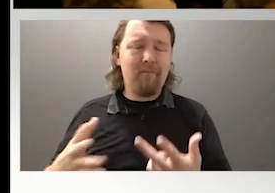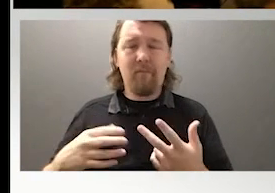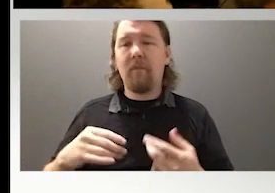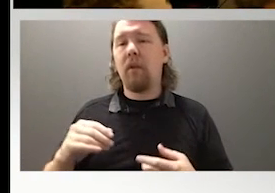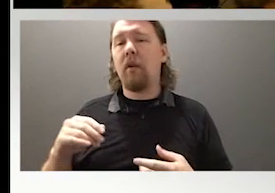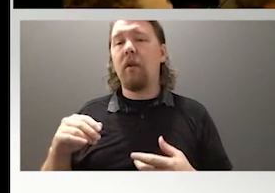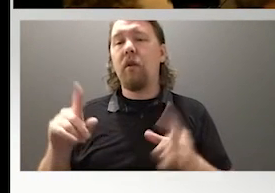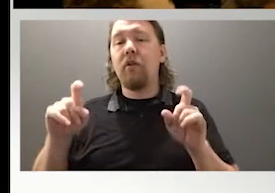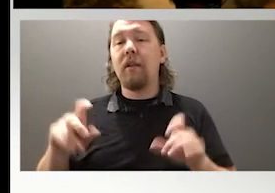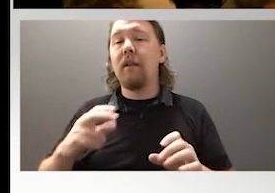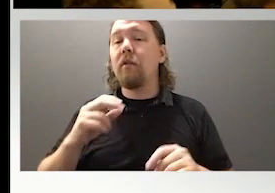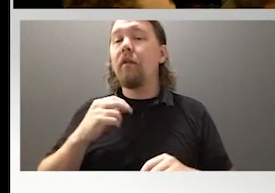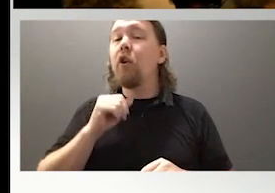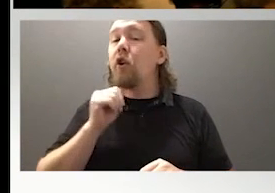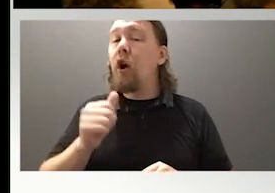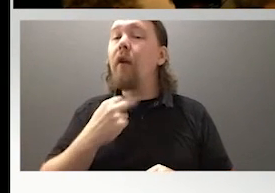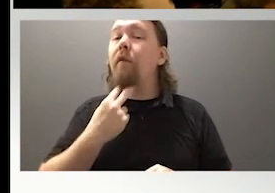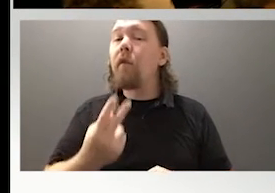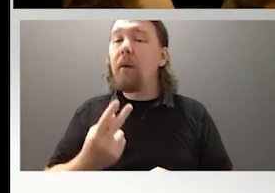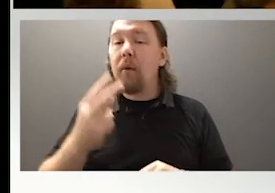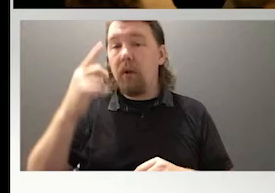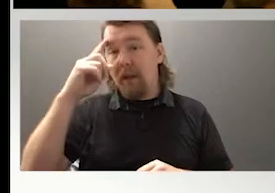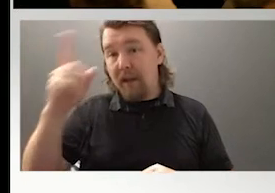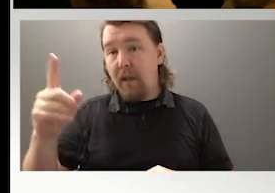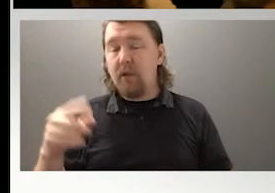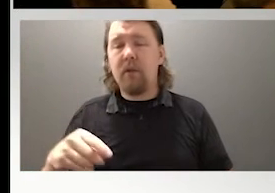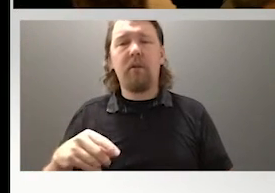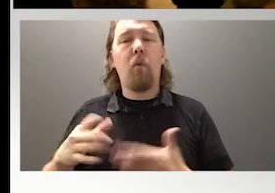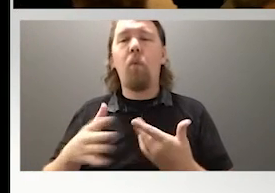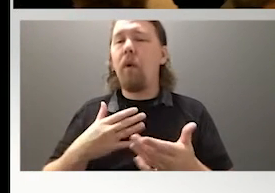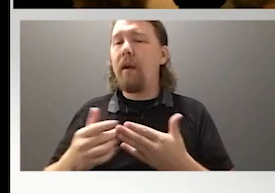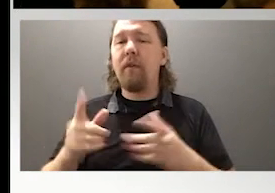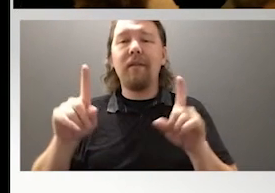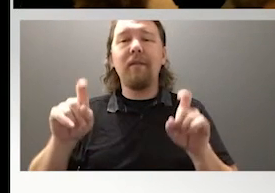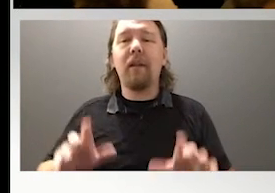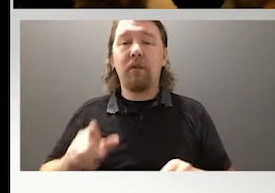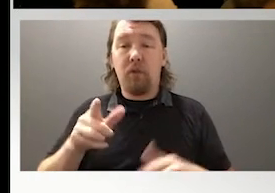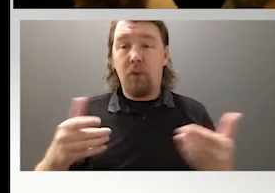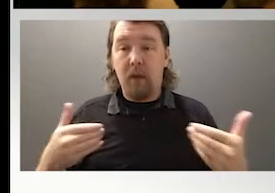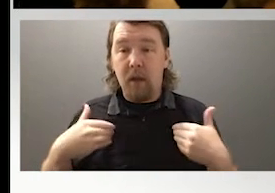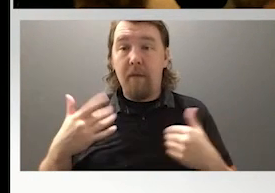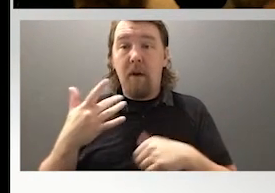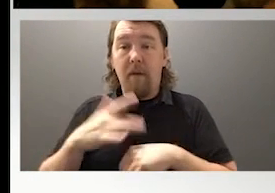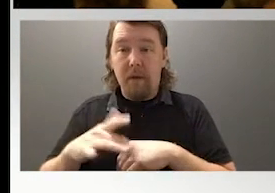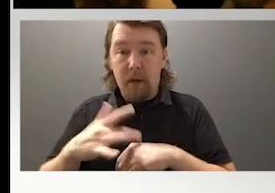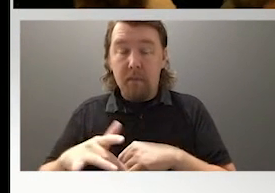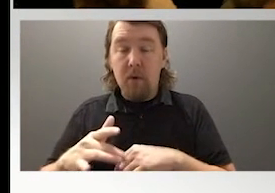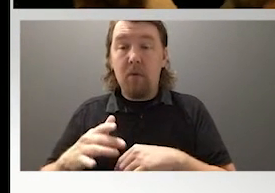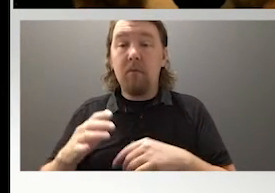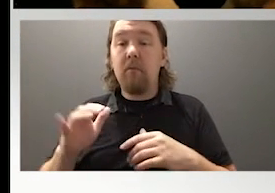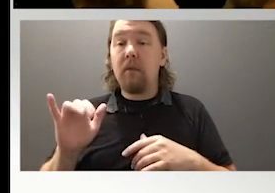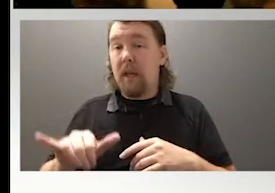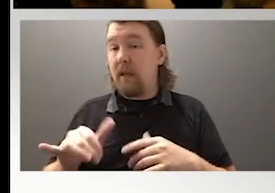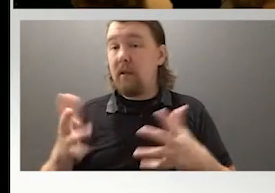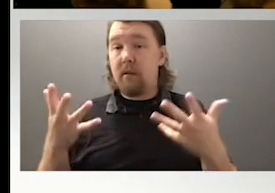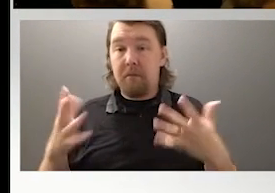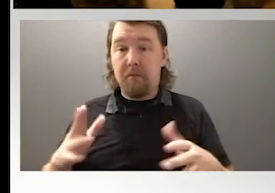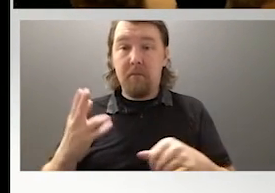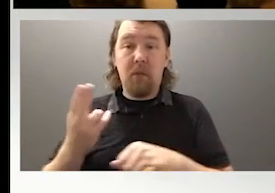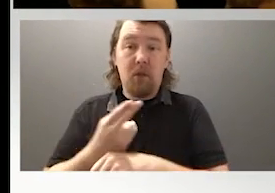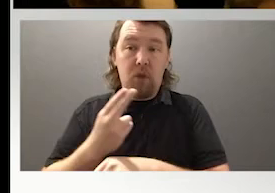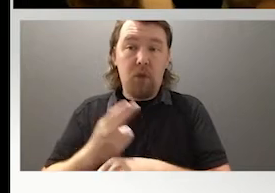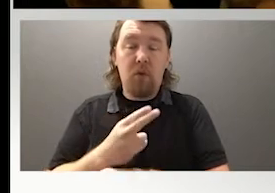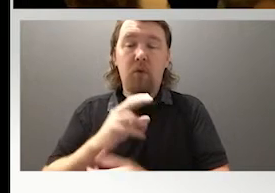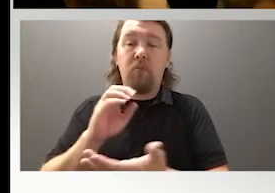of nonverbal intelligence. So whatever test you have available that has been used